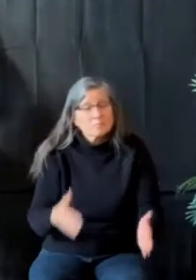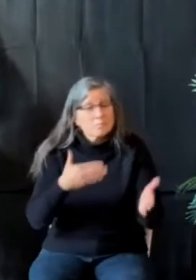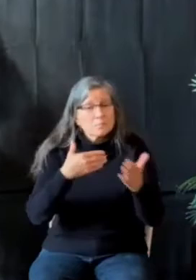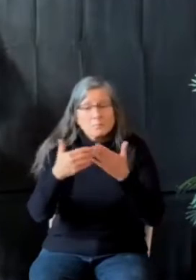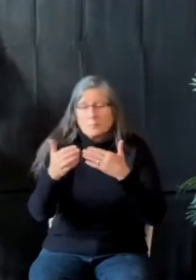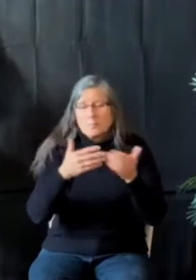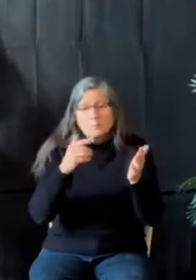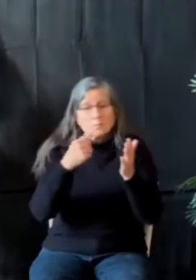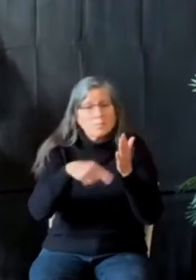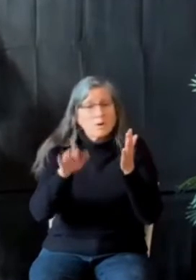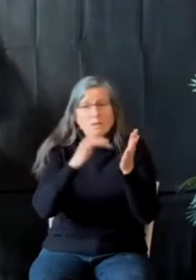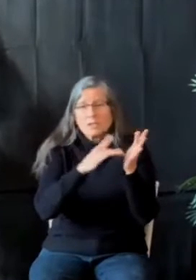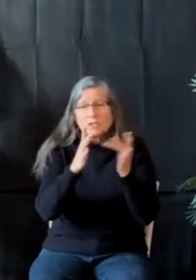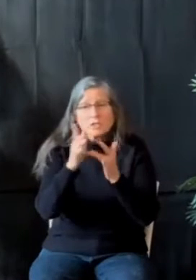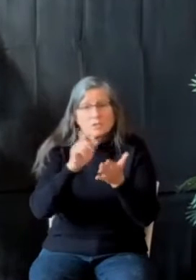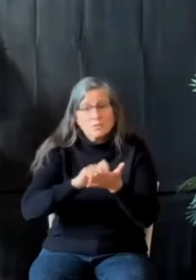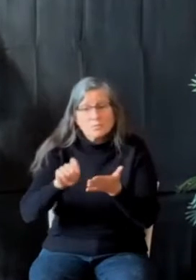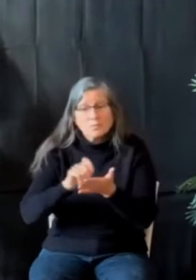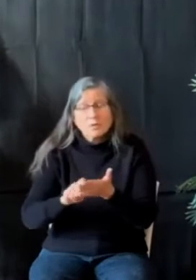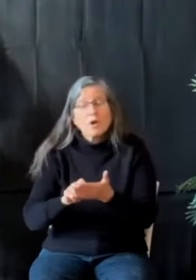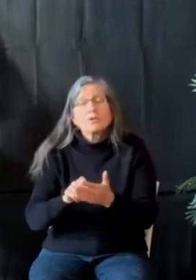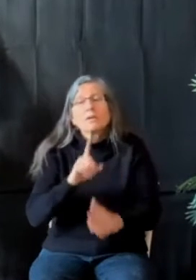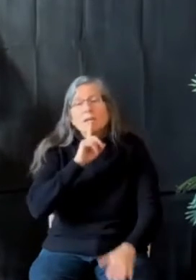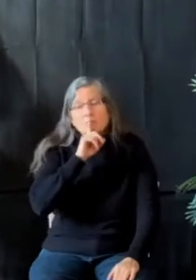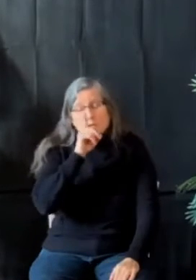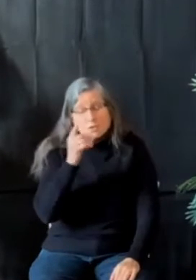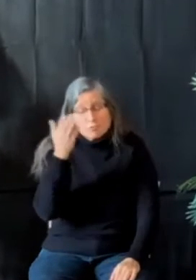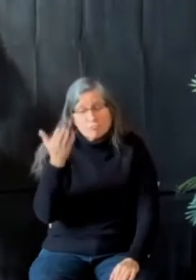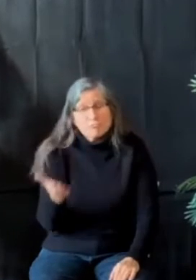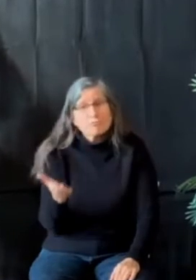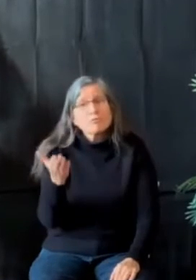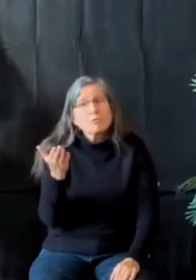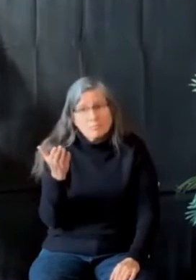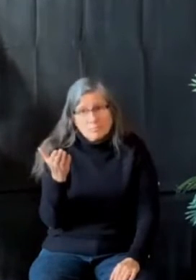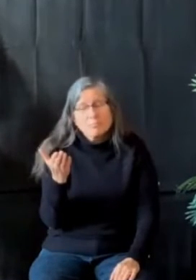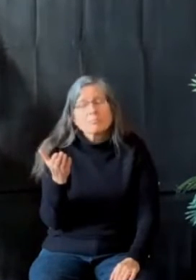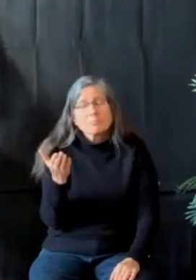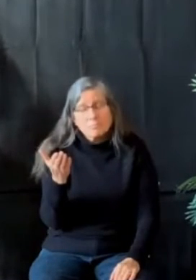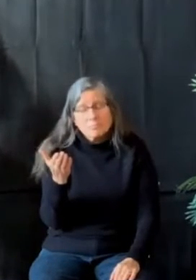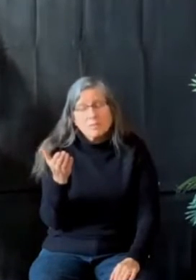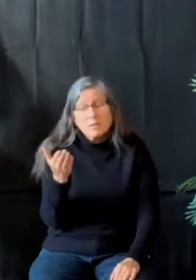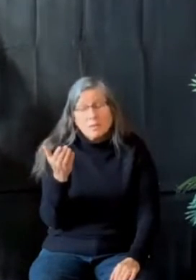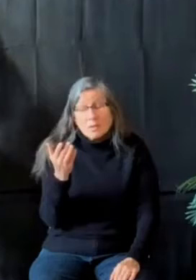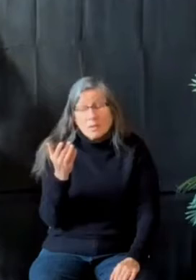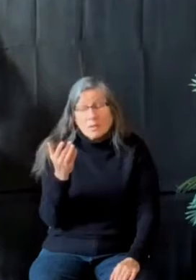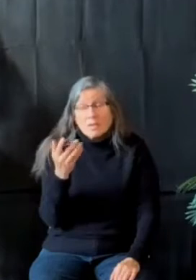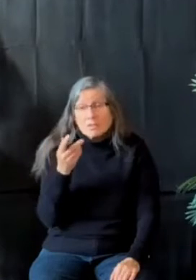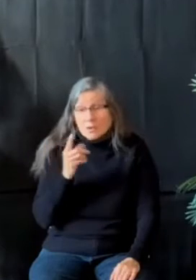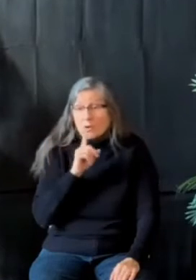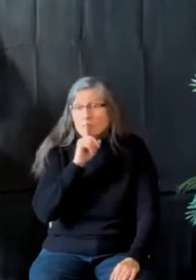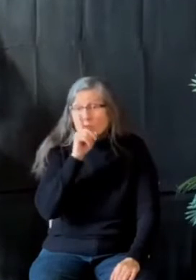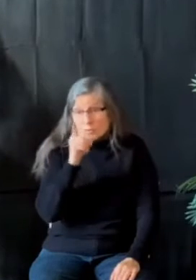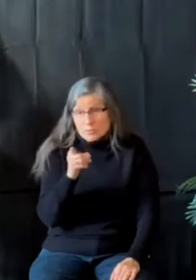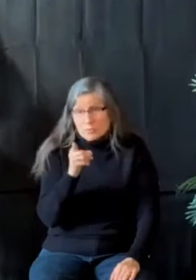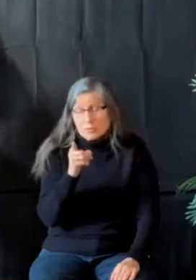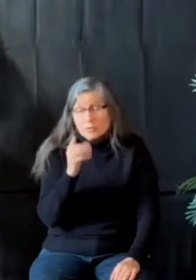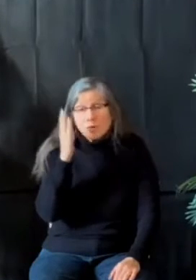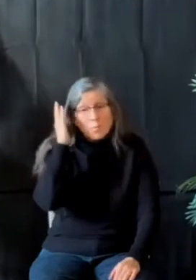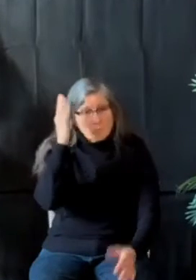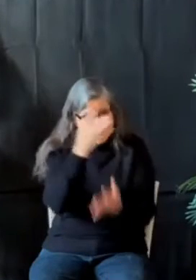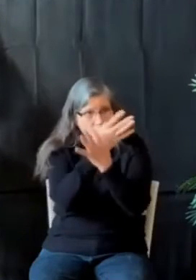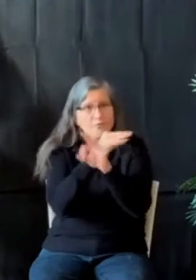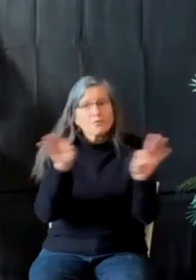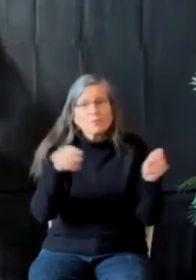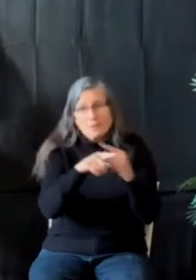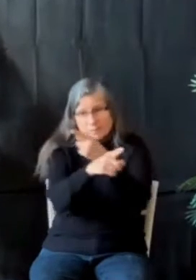Regardless of what Jesus wrote, it was truth. And so the truth, the scripture says, will set you